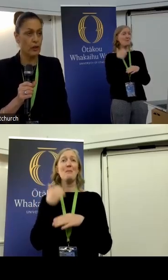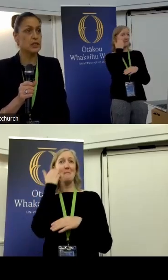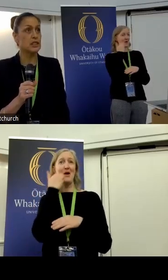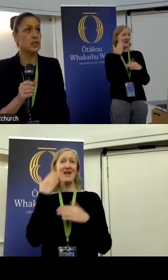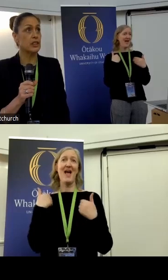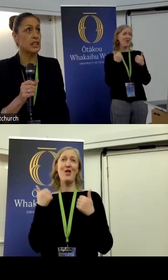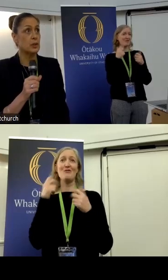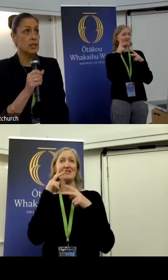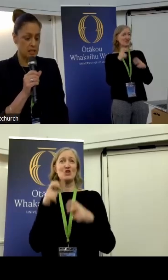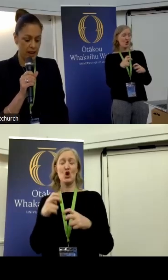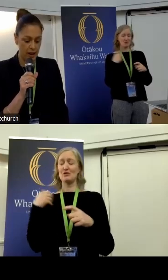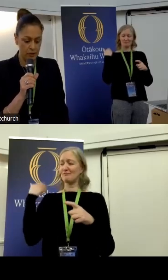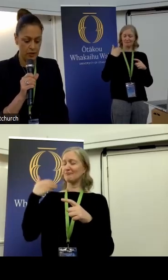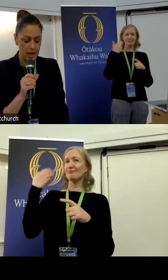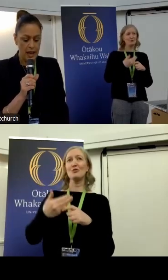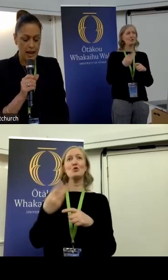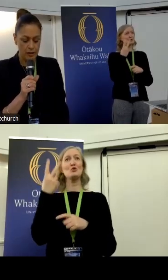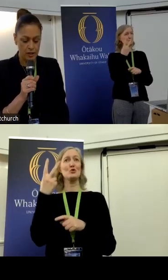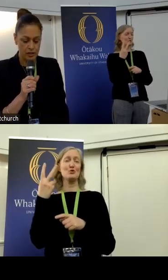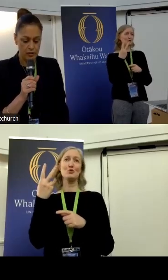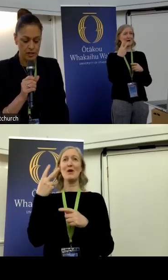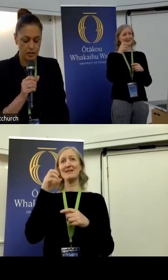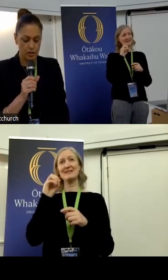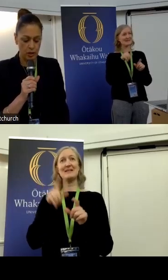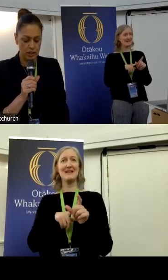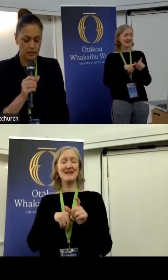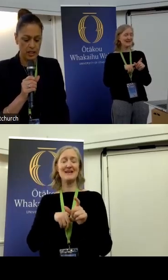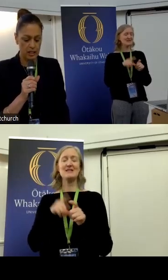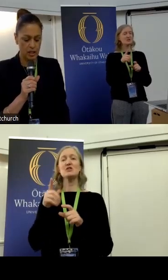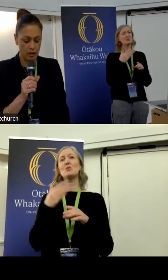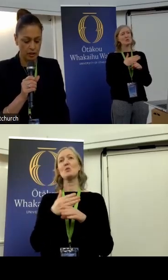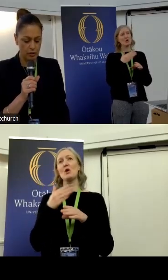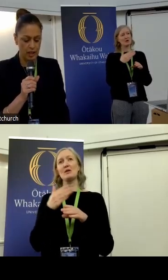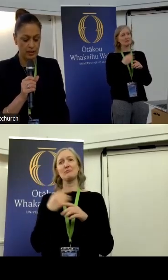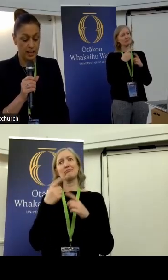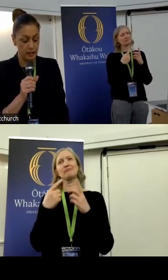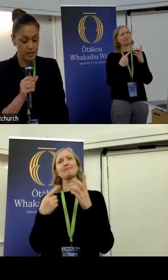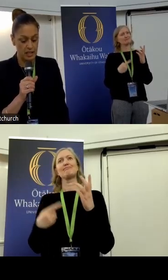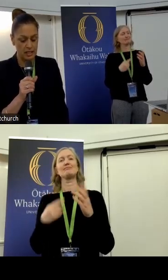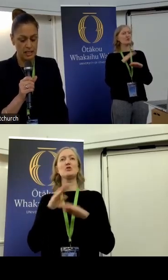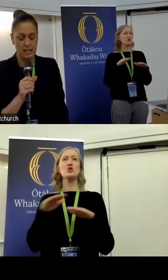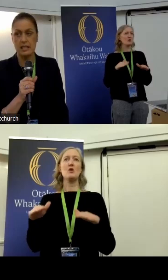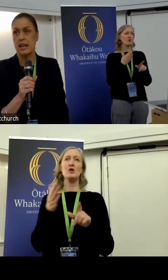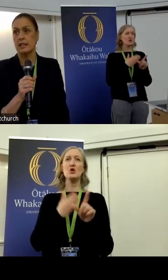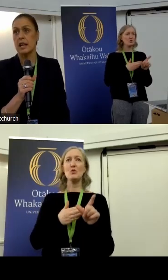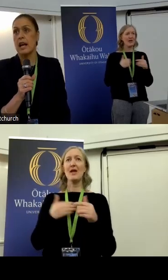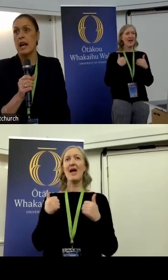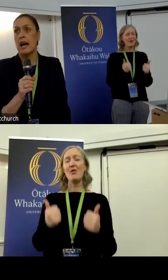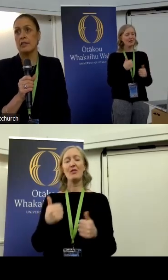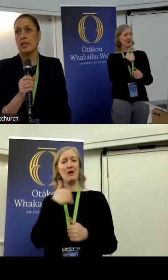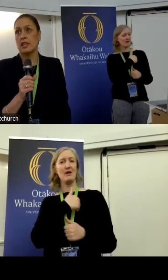work focuses on the inequities of health, health service research, quality of care, child and youth health, cardiovascular disease,